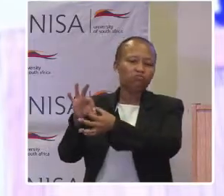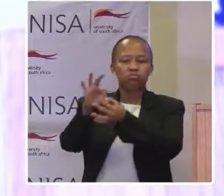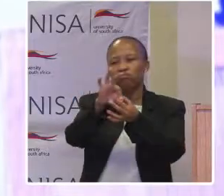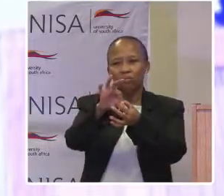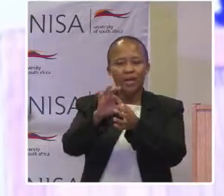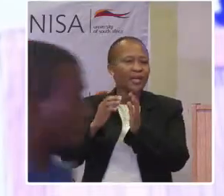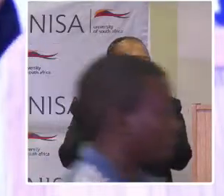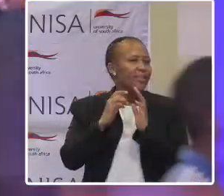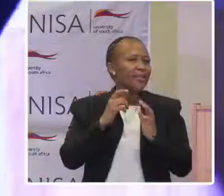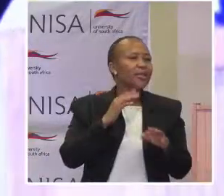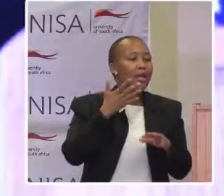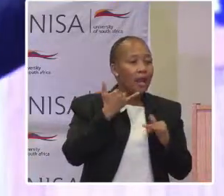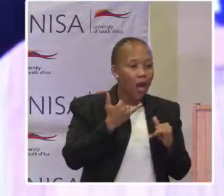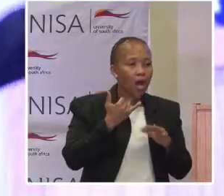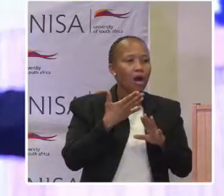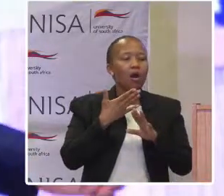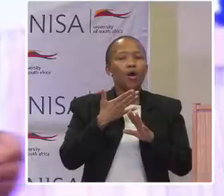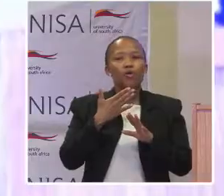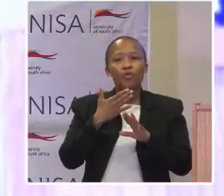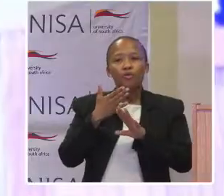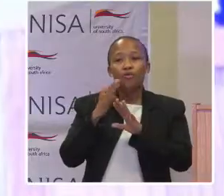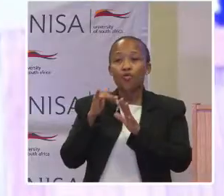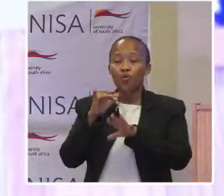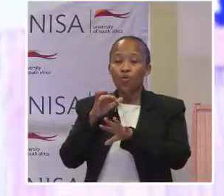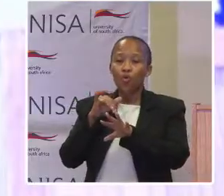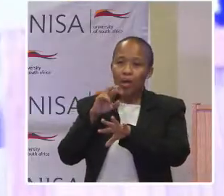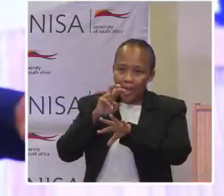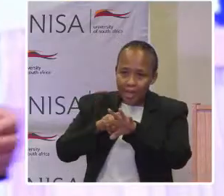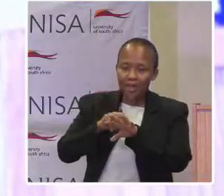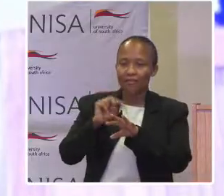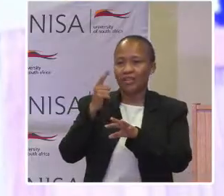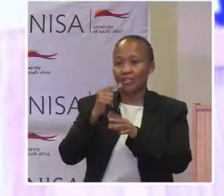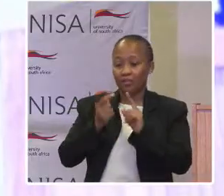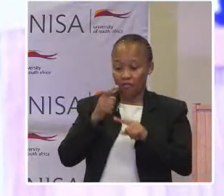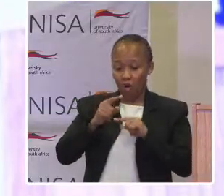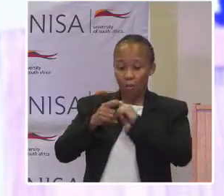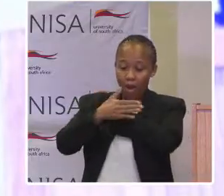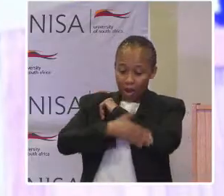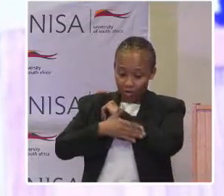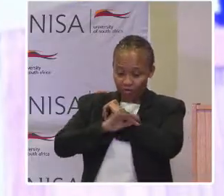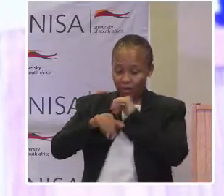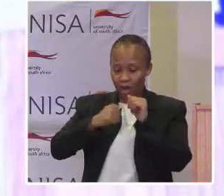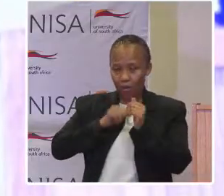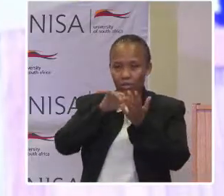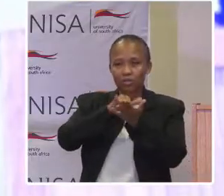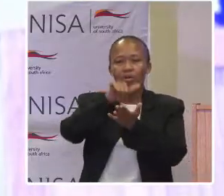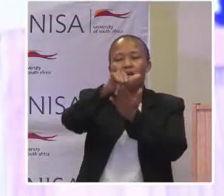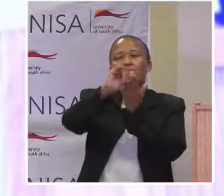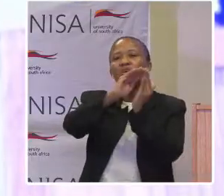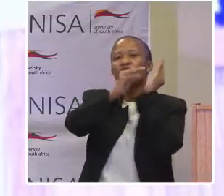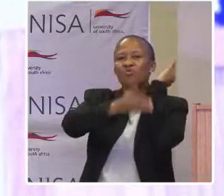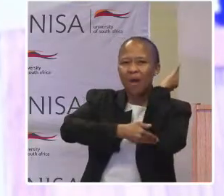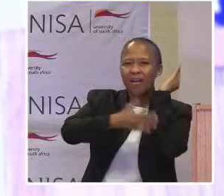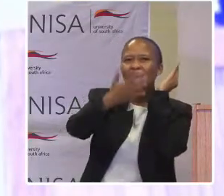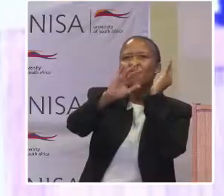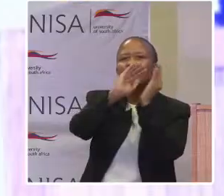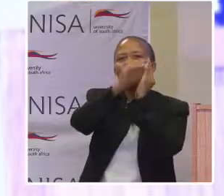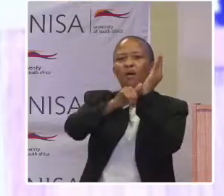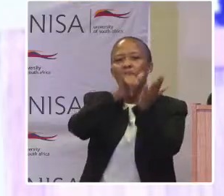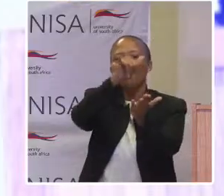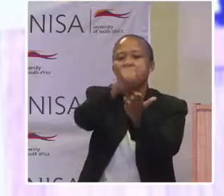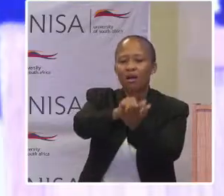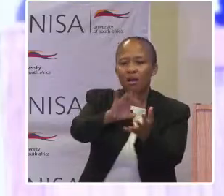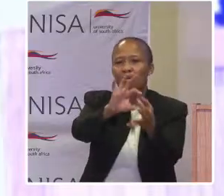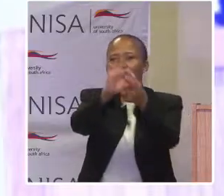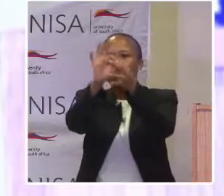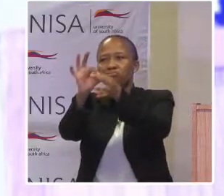Dubai before flying back to Mauritania or to any other point in Africa. You have to go to another continent to